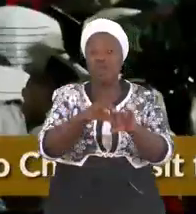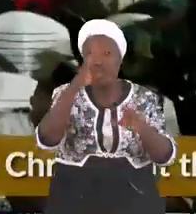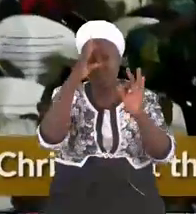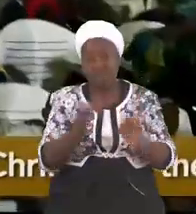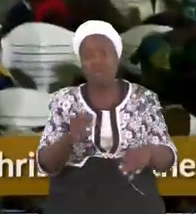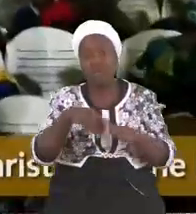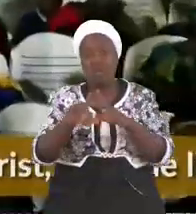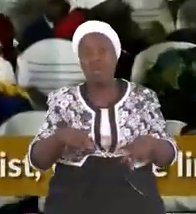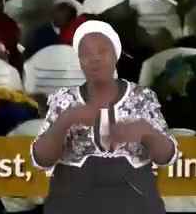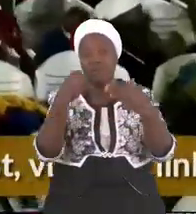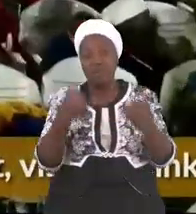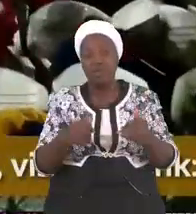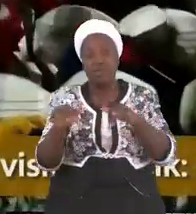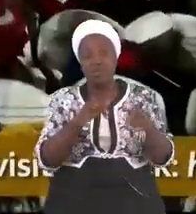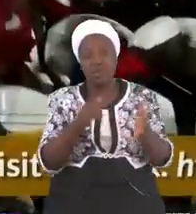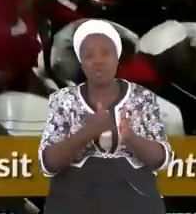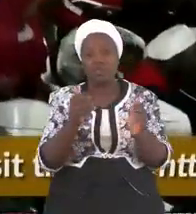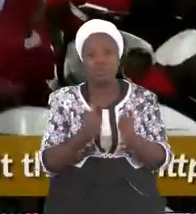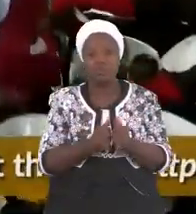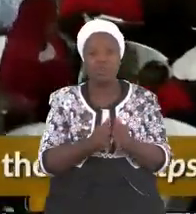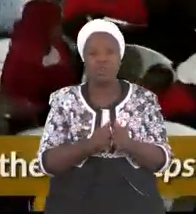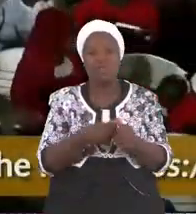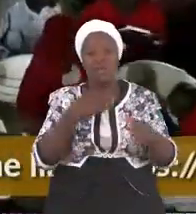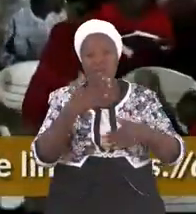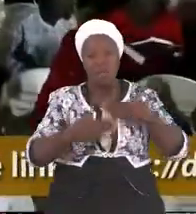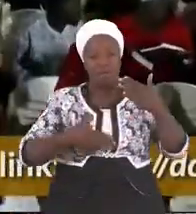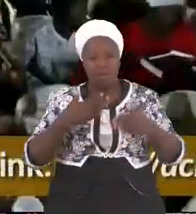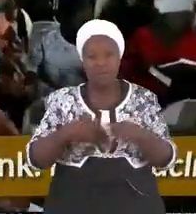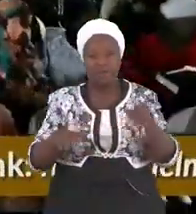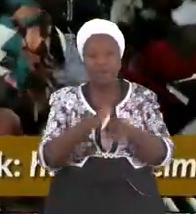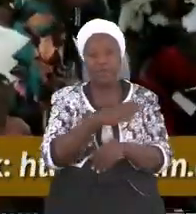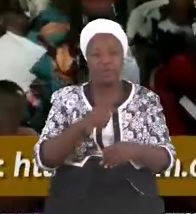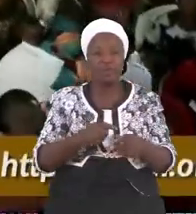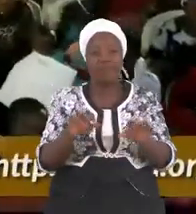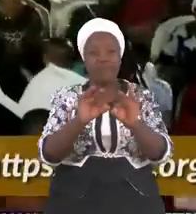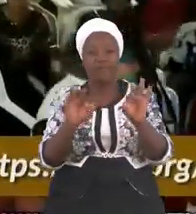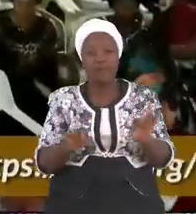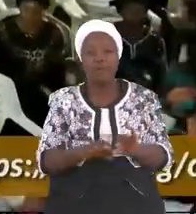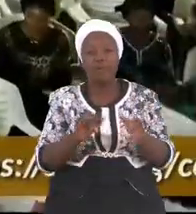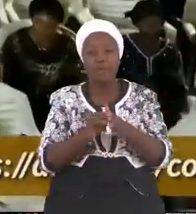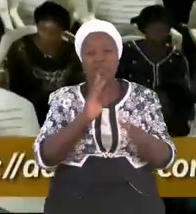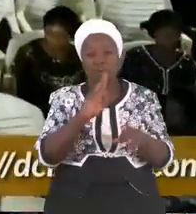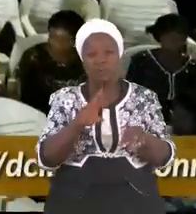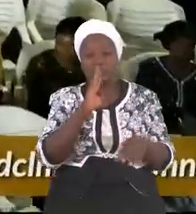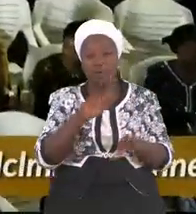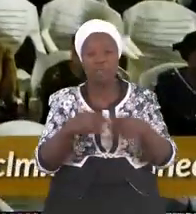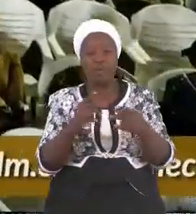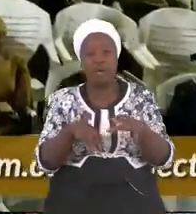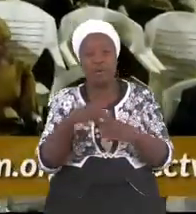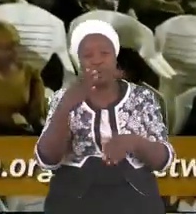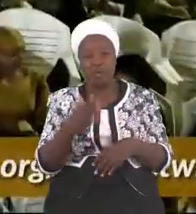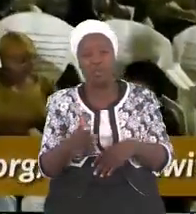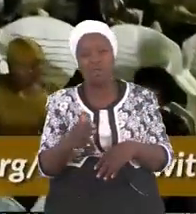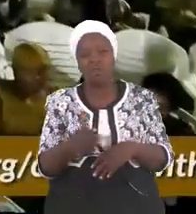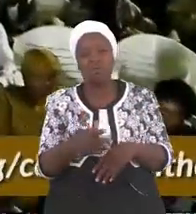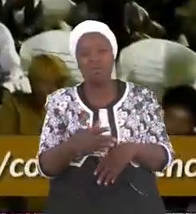joy. Fill the forms that are being given out there. Just pick one as they give you.